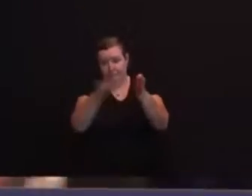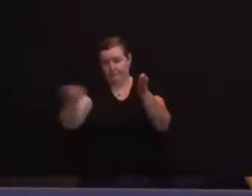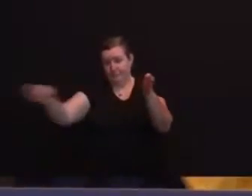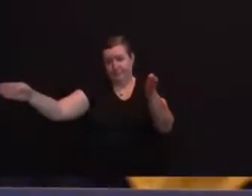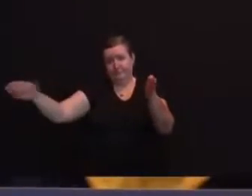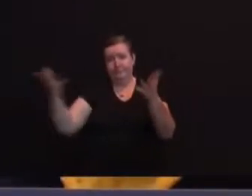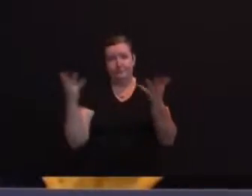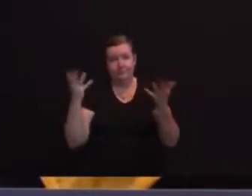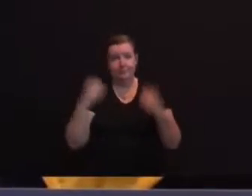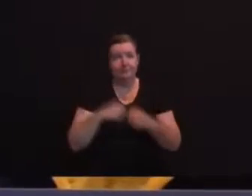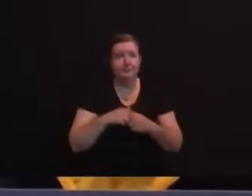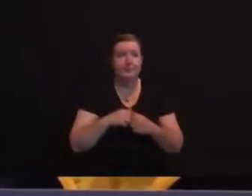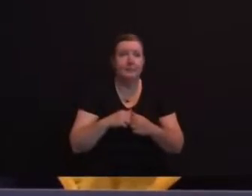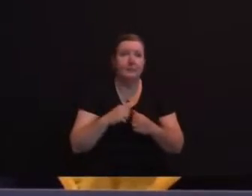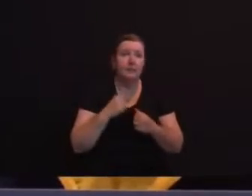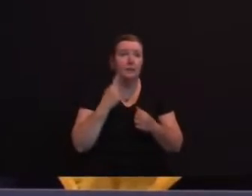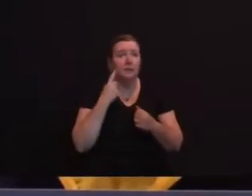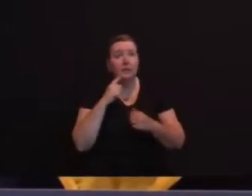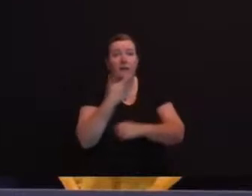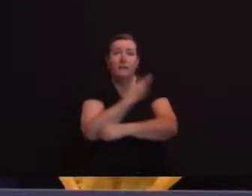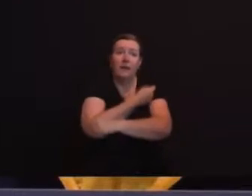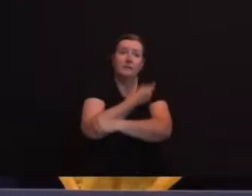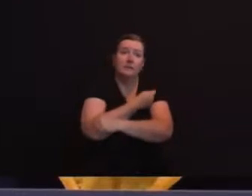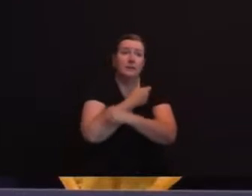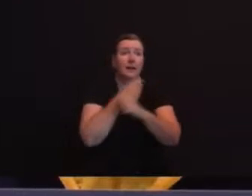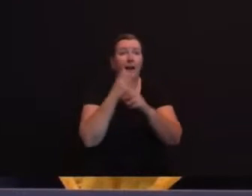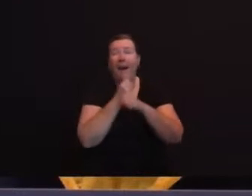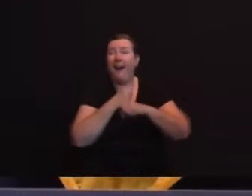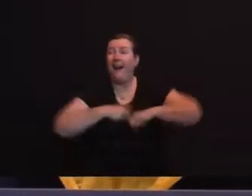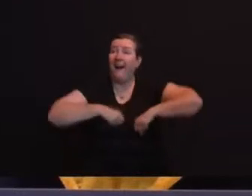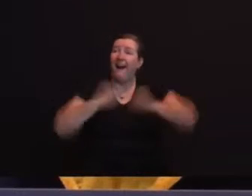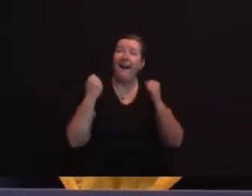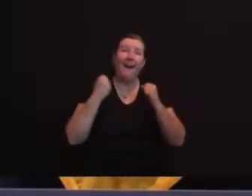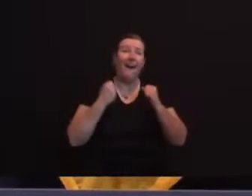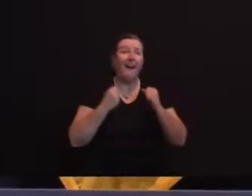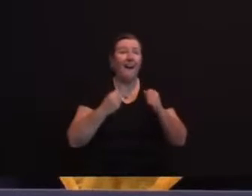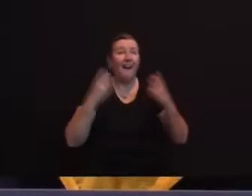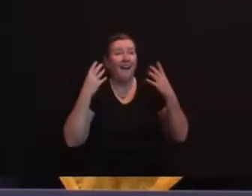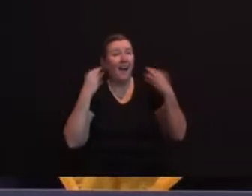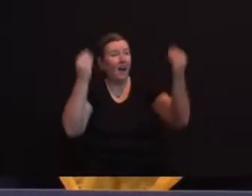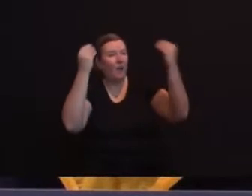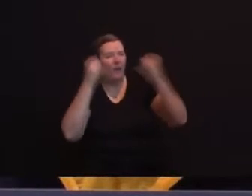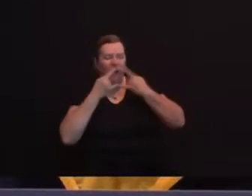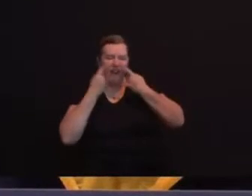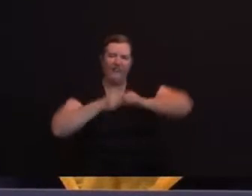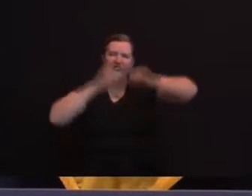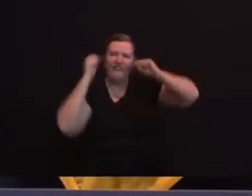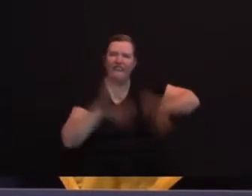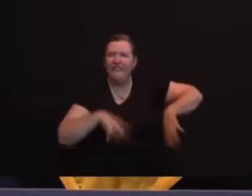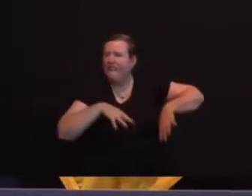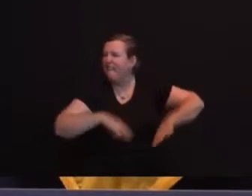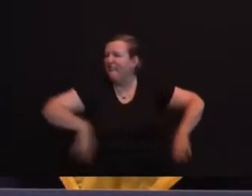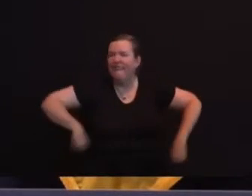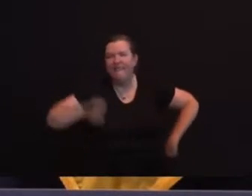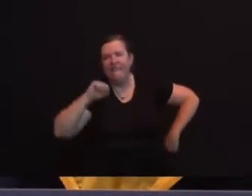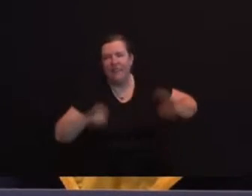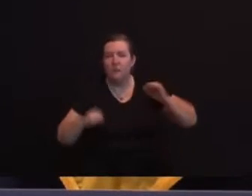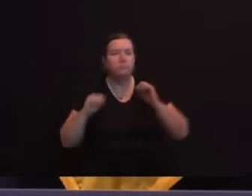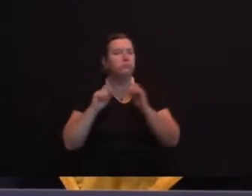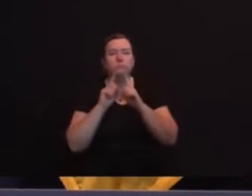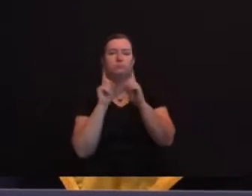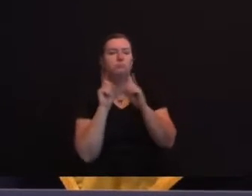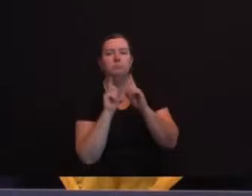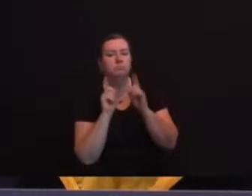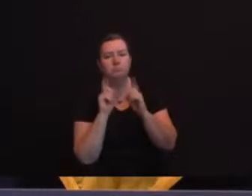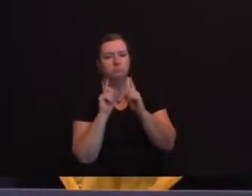there's a vaccine, everyone can't just automatically overnight let their hair down, right, Tina? I mean, you still have to, the social distancing, the being smart